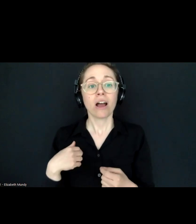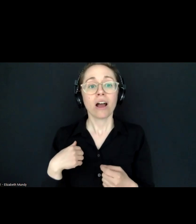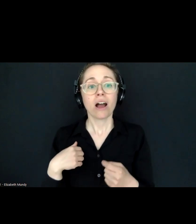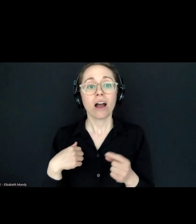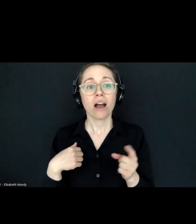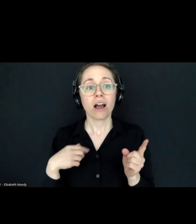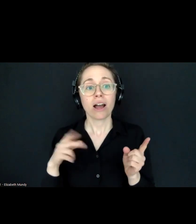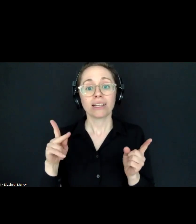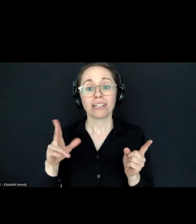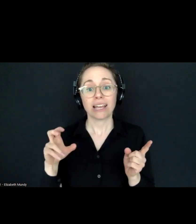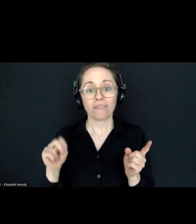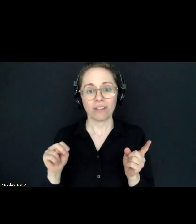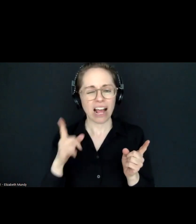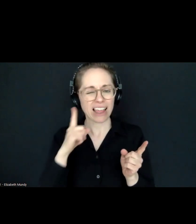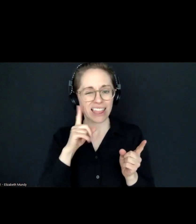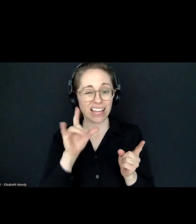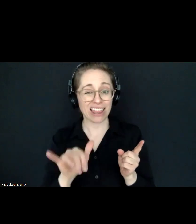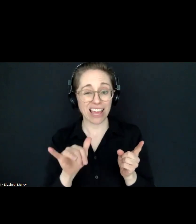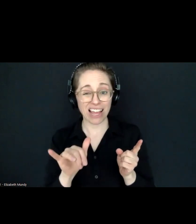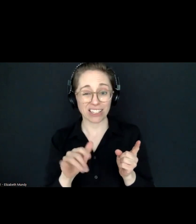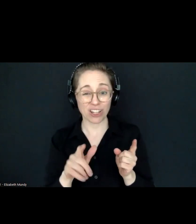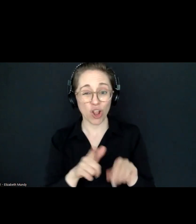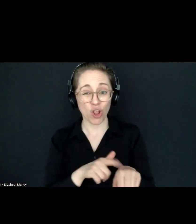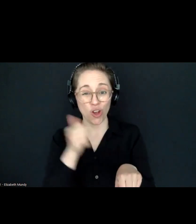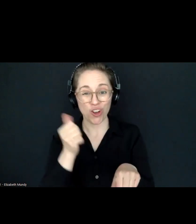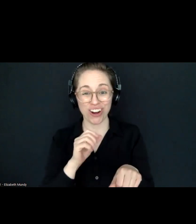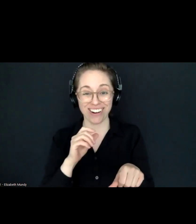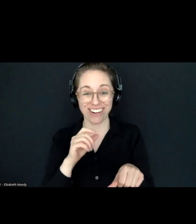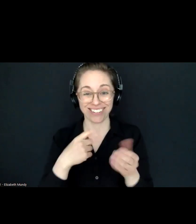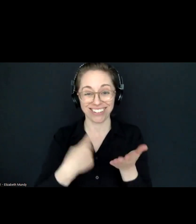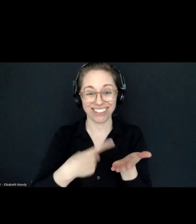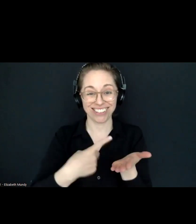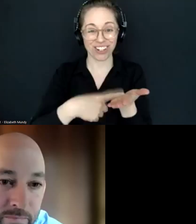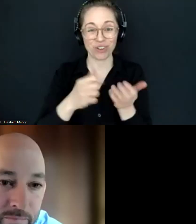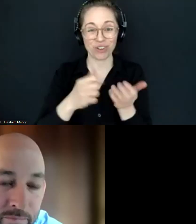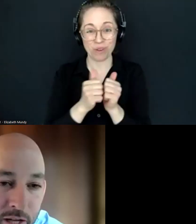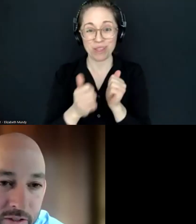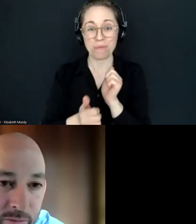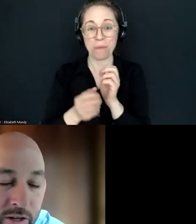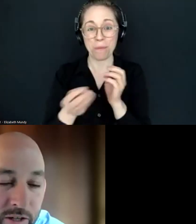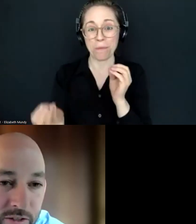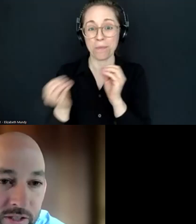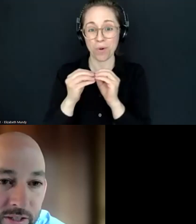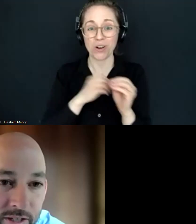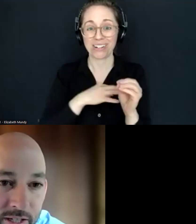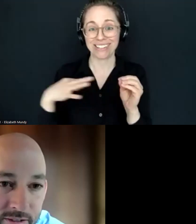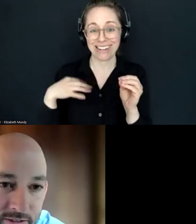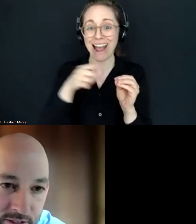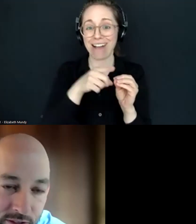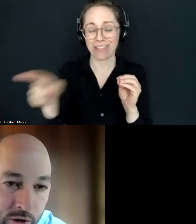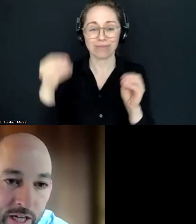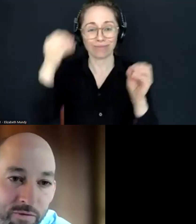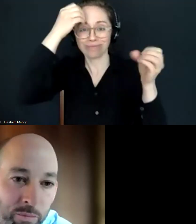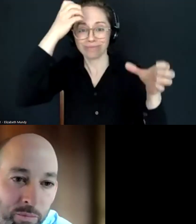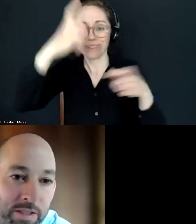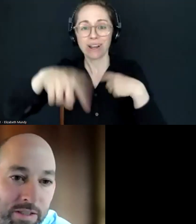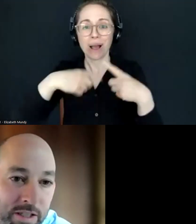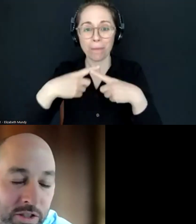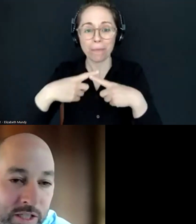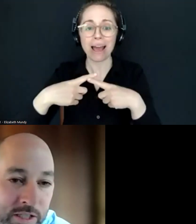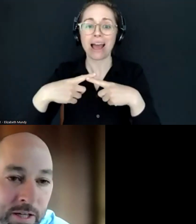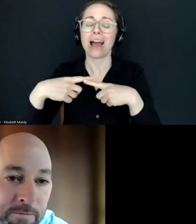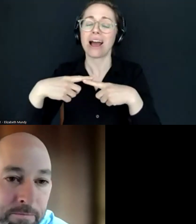conversation, probably with more of our staff that are more in the deep weeds of those policy barriers and the low-hanging fruit